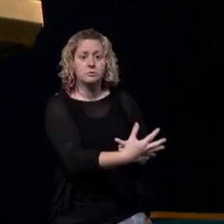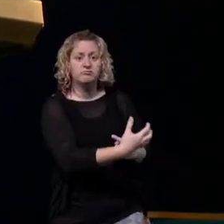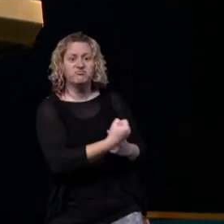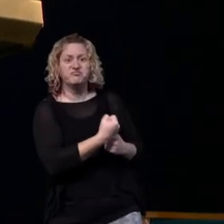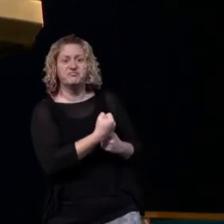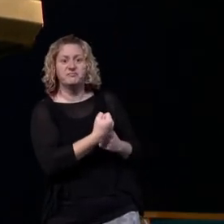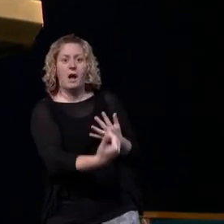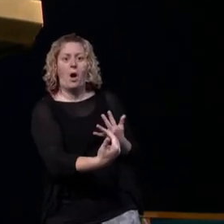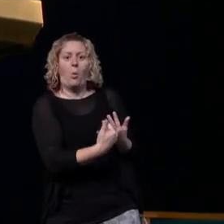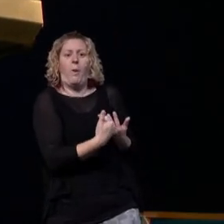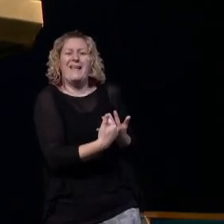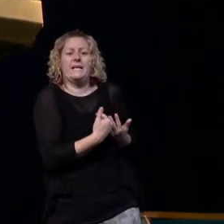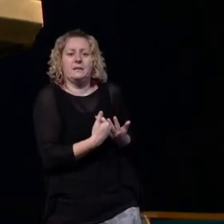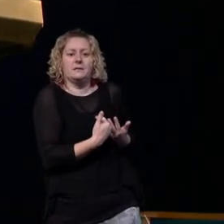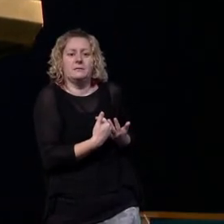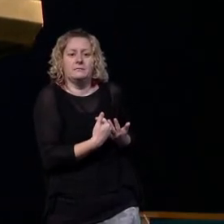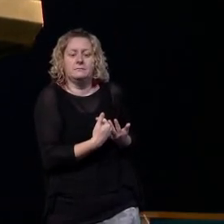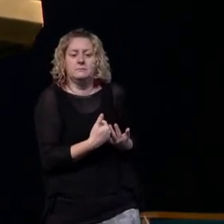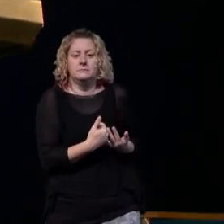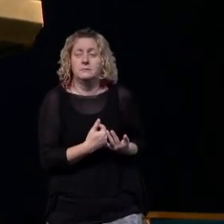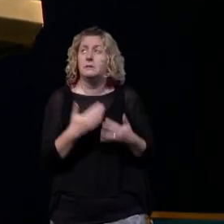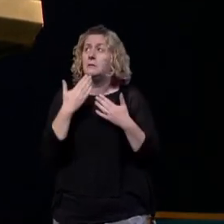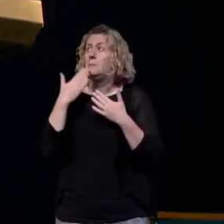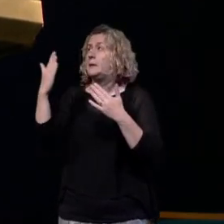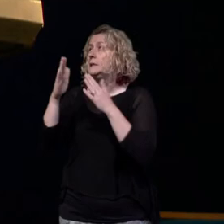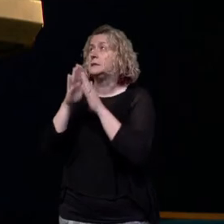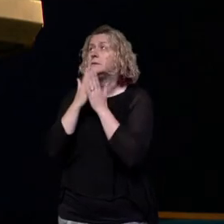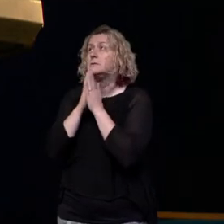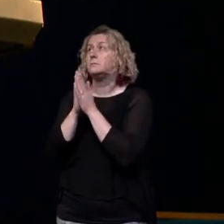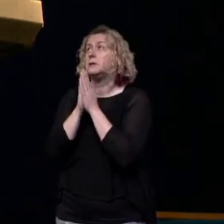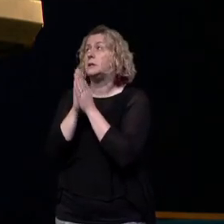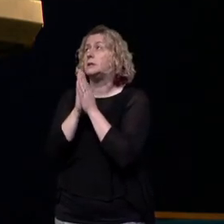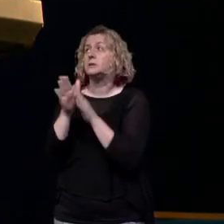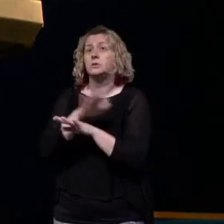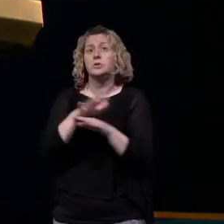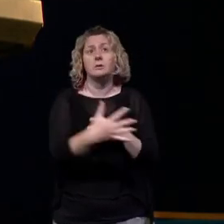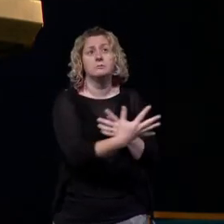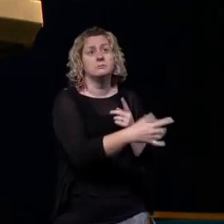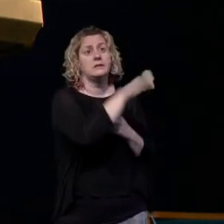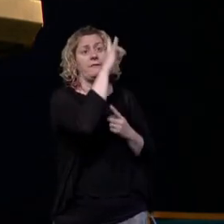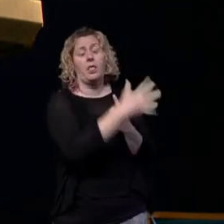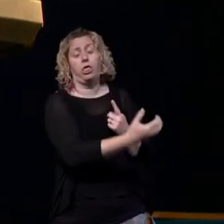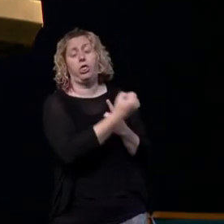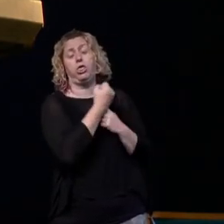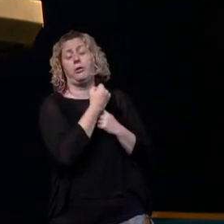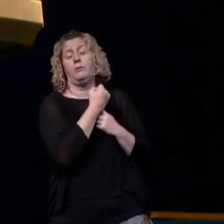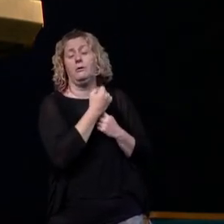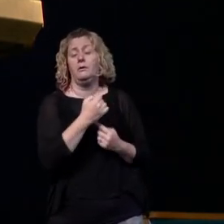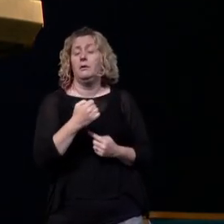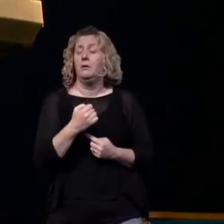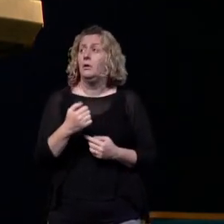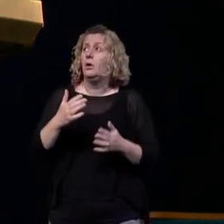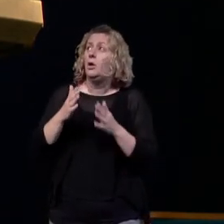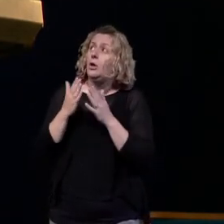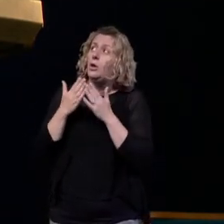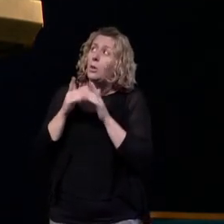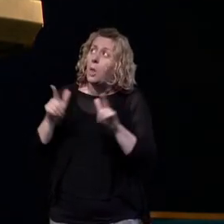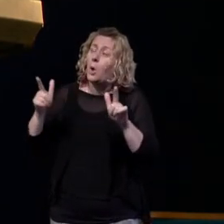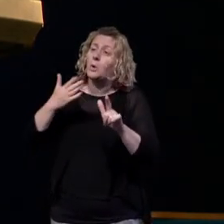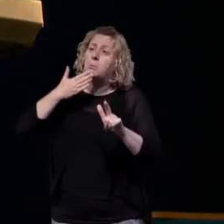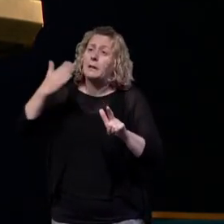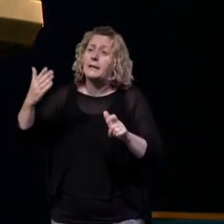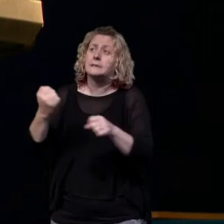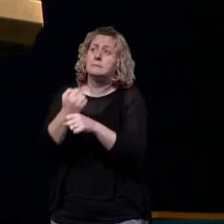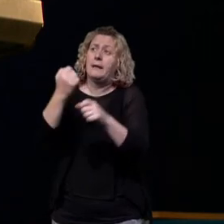Lord, please. Job was blameless and upright. He feared God and shunned evil. Lord, may I be like him today. Like a